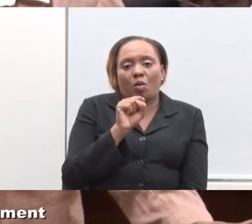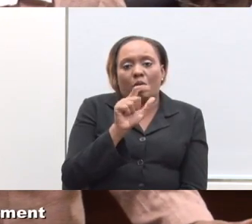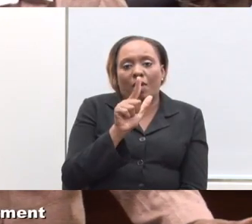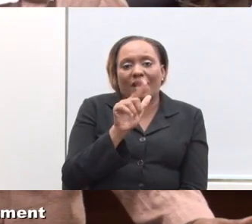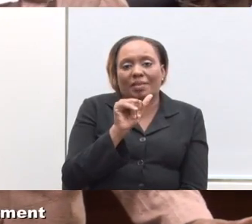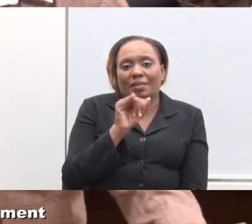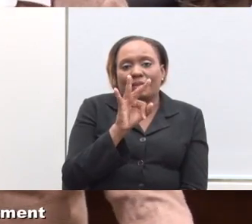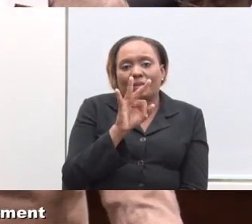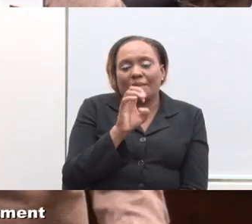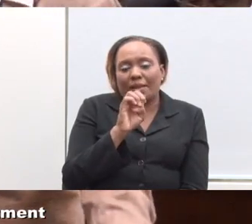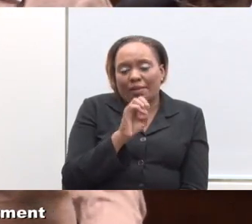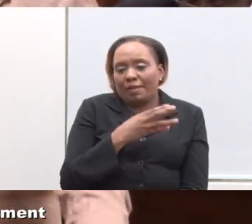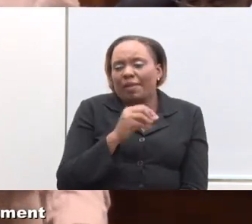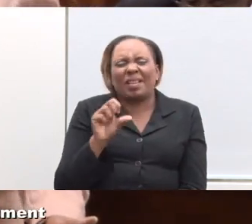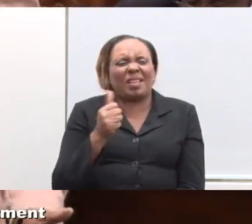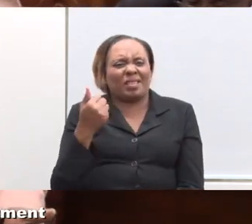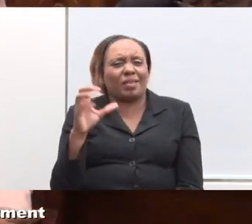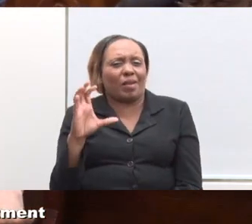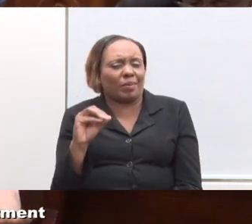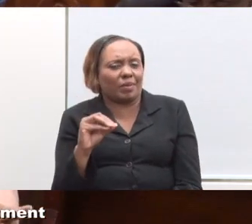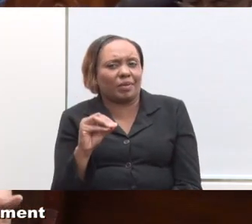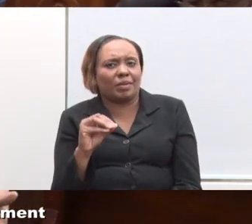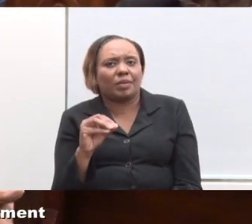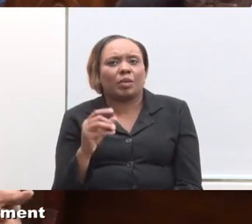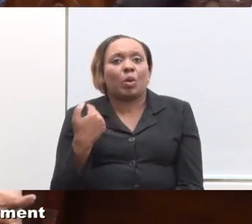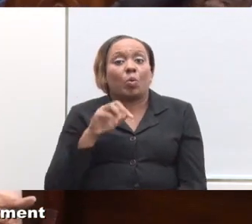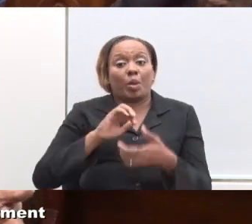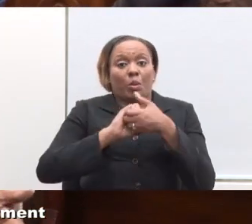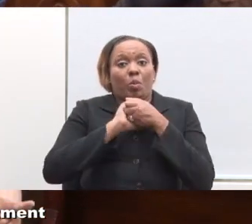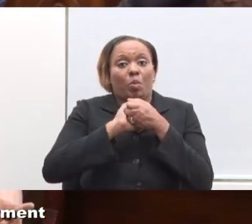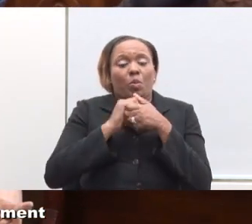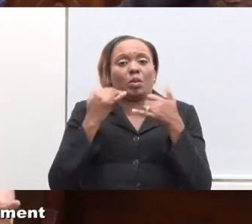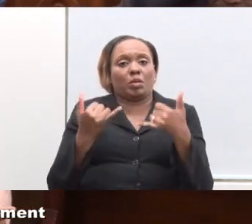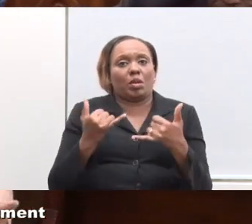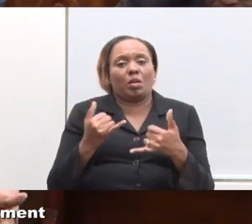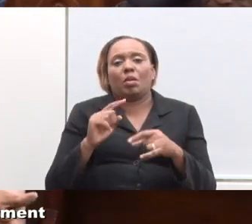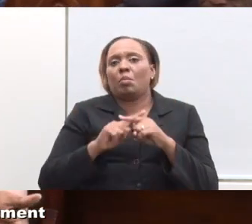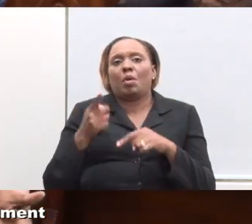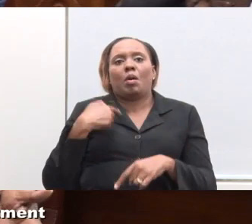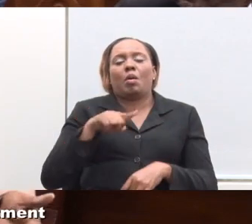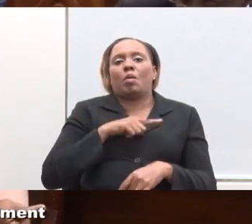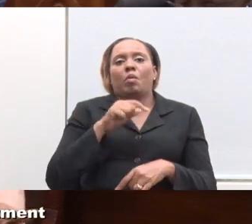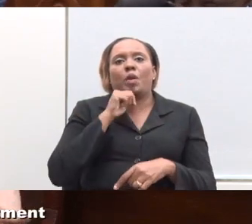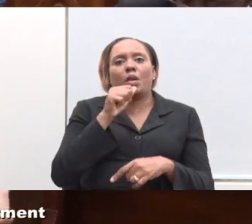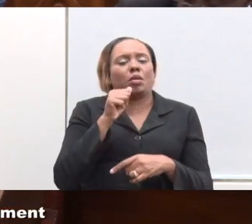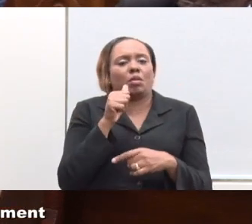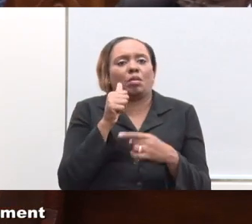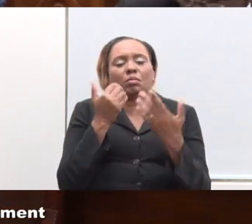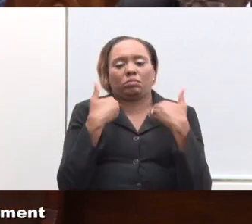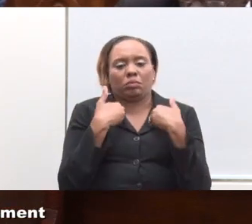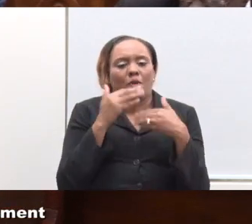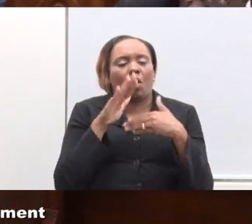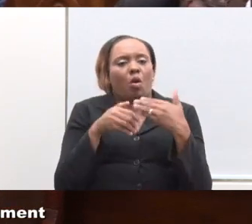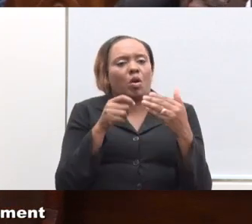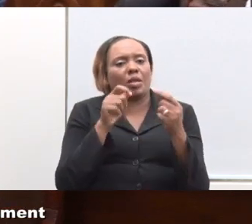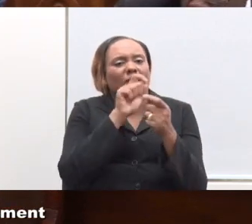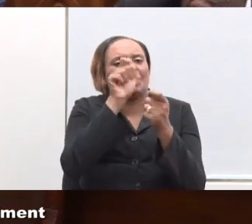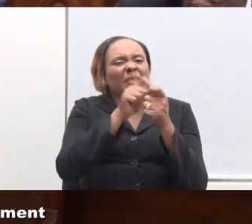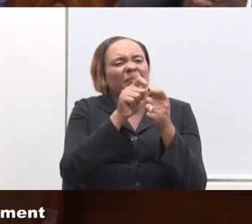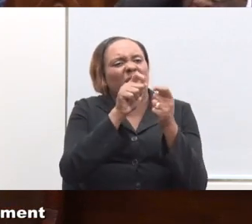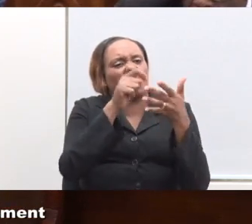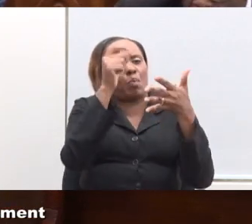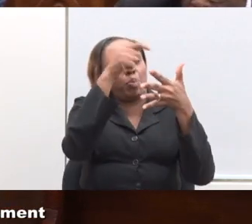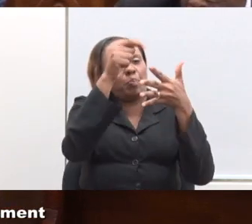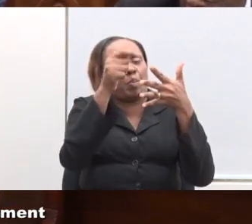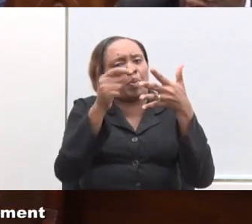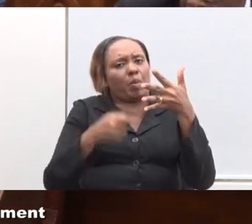things, but we have not been able to put a balance sheet to it in order to be able to move it forward